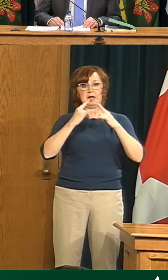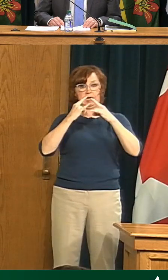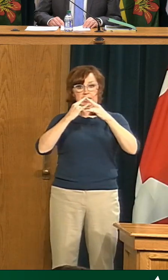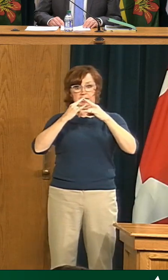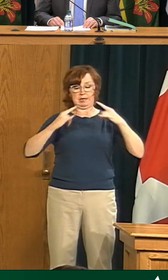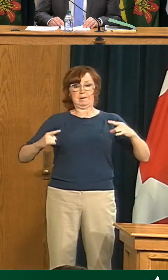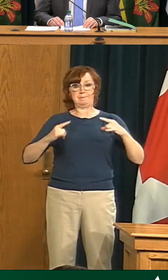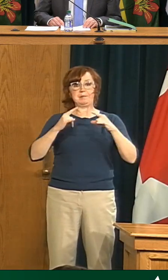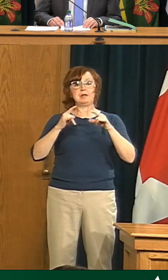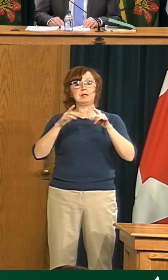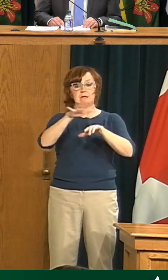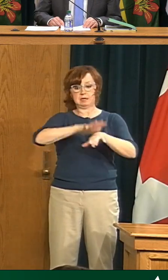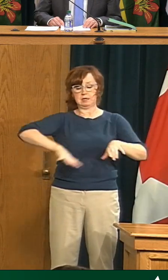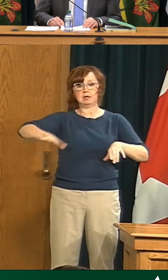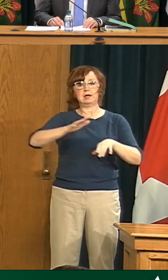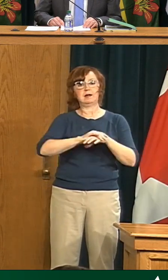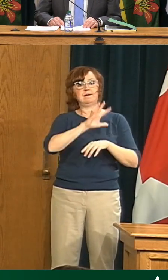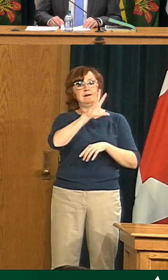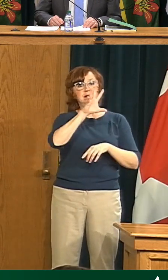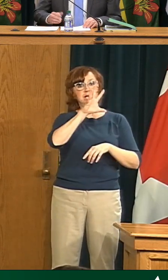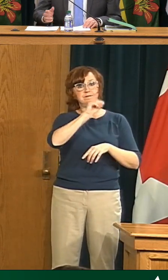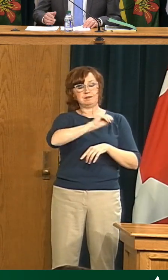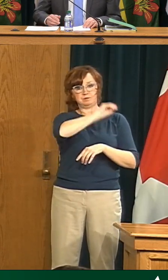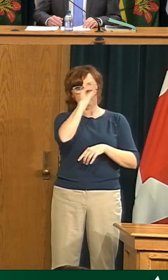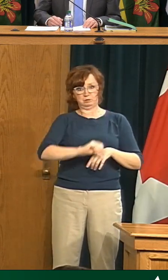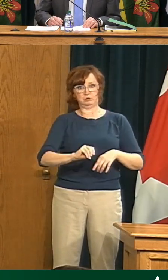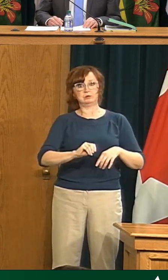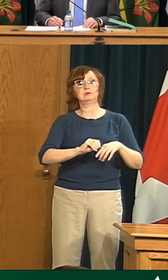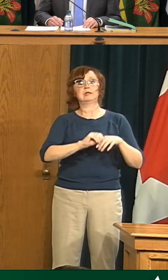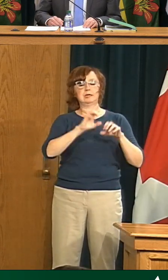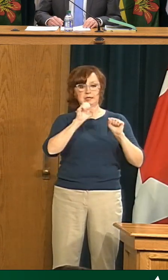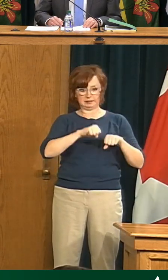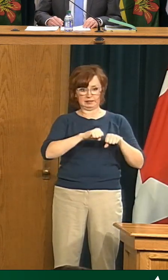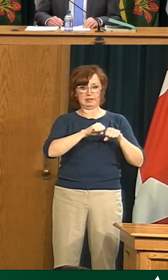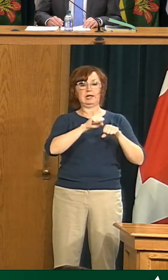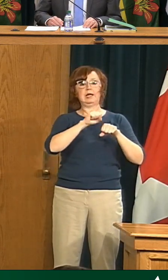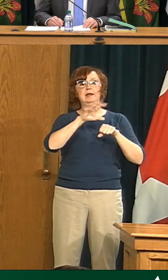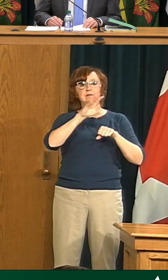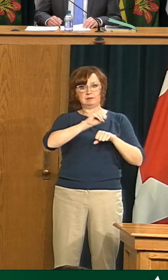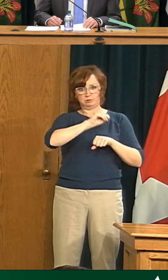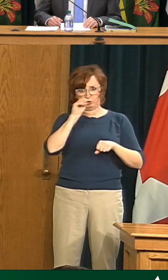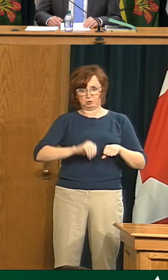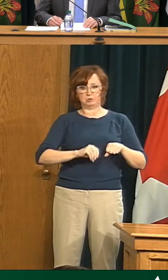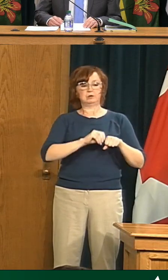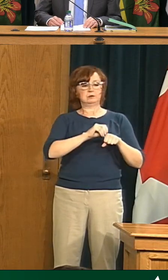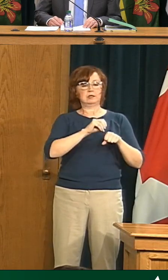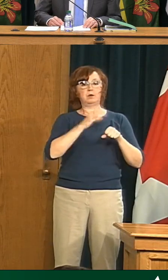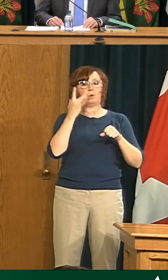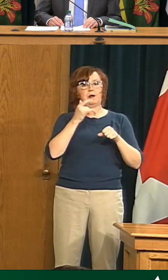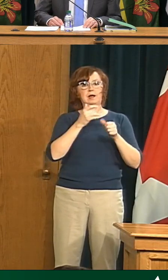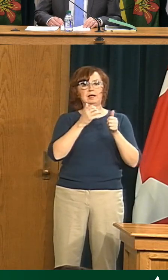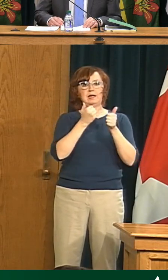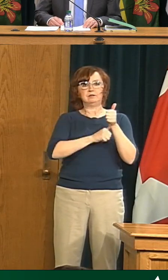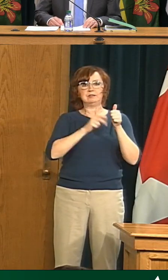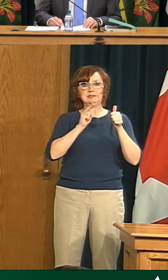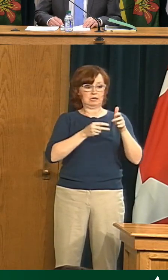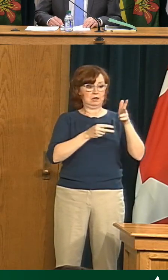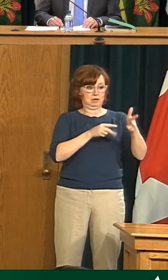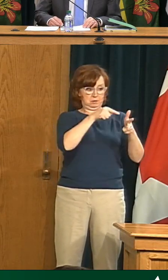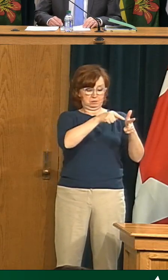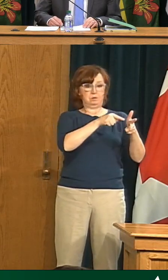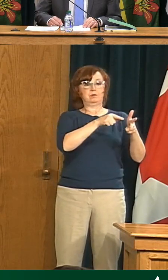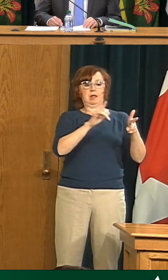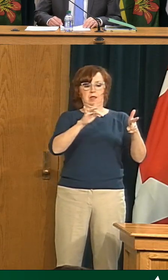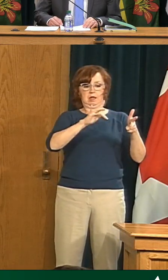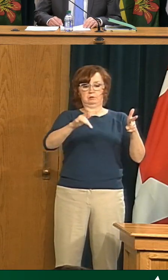at 50% capacity so that every other camping spot will be able to be empty. And until further